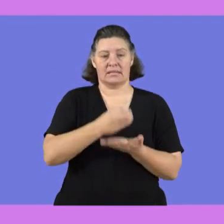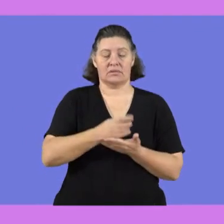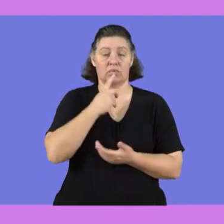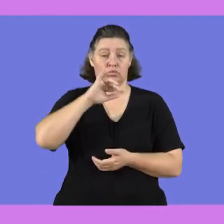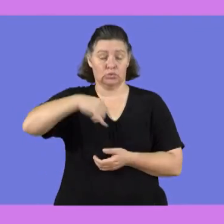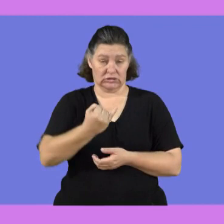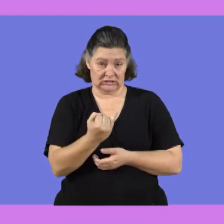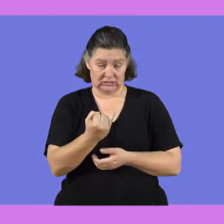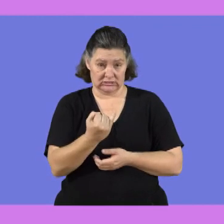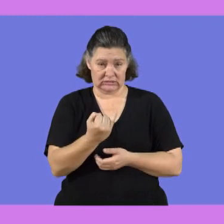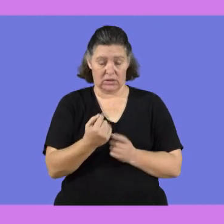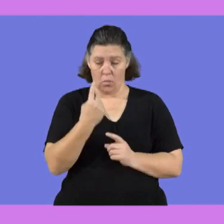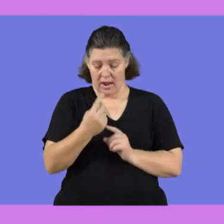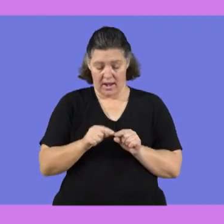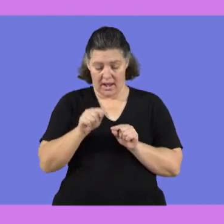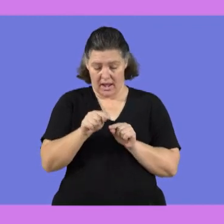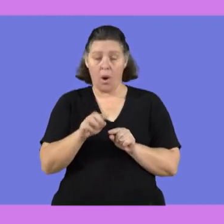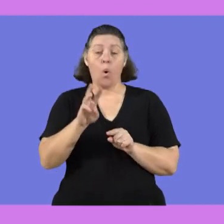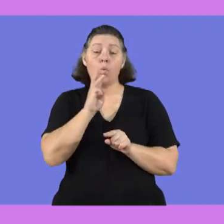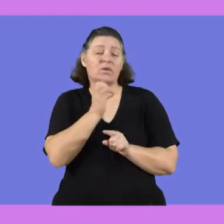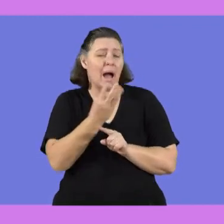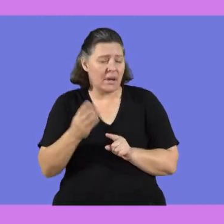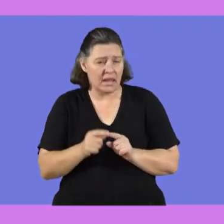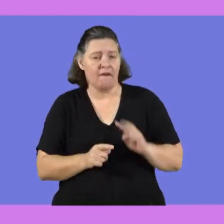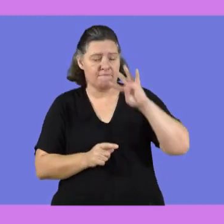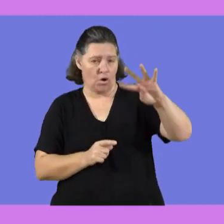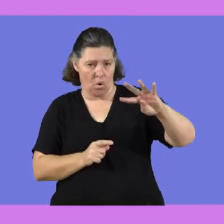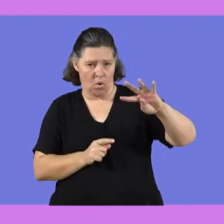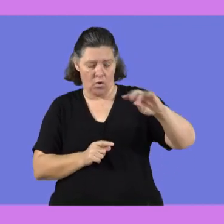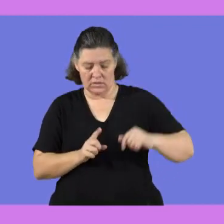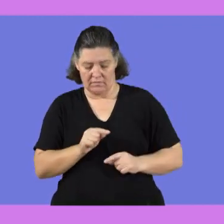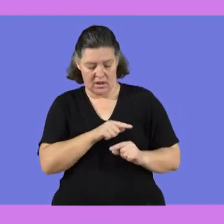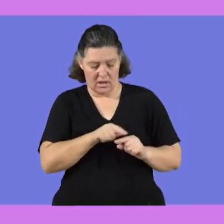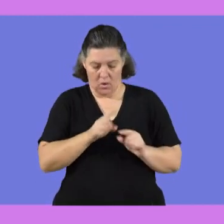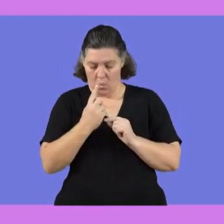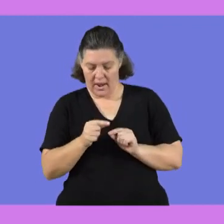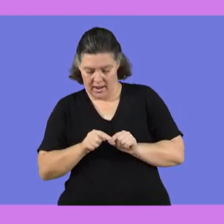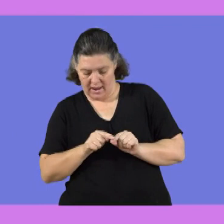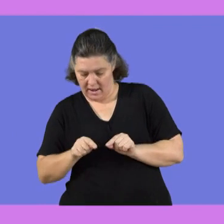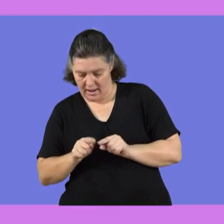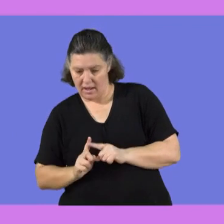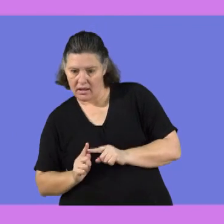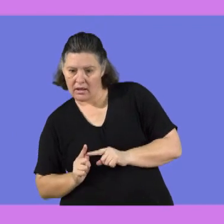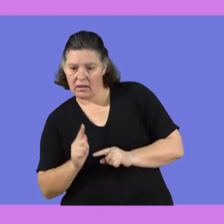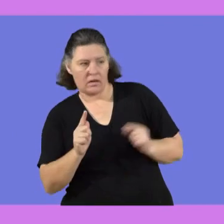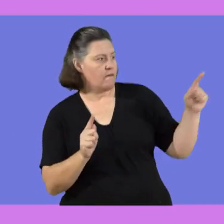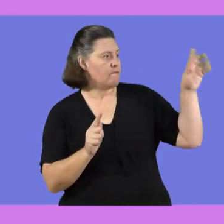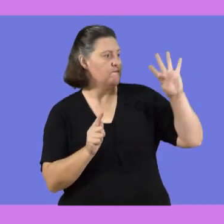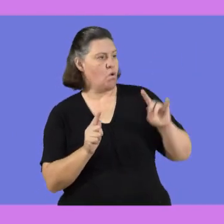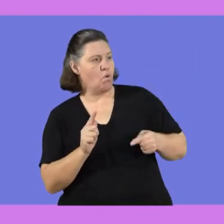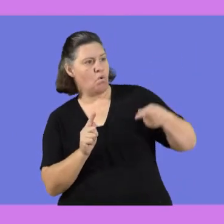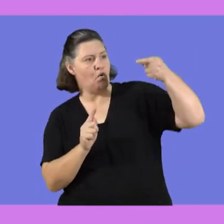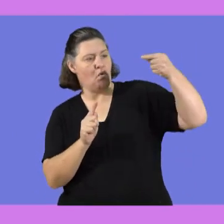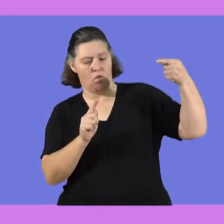say if you have 1 glass of concentrated juice, you need 4 glasses of water. So now we come here on